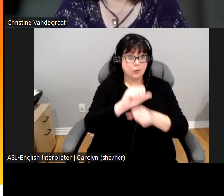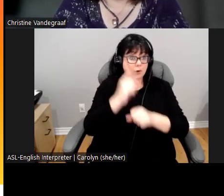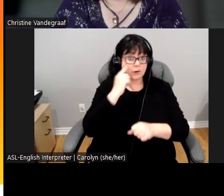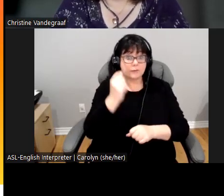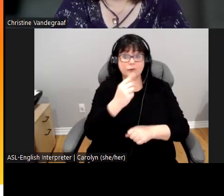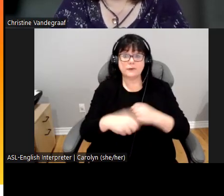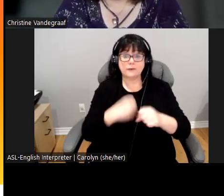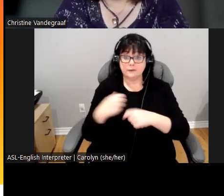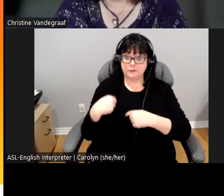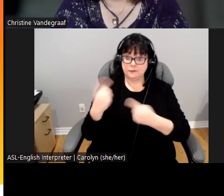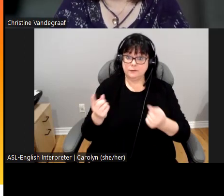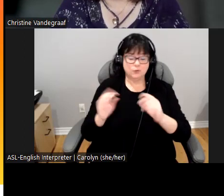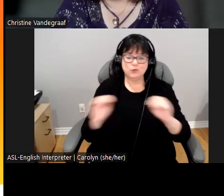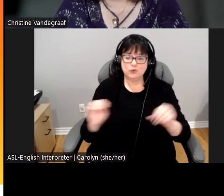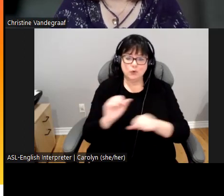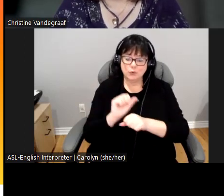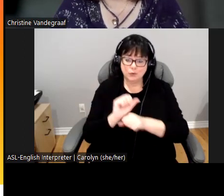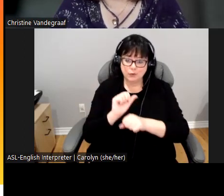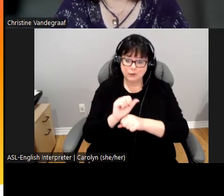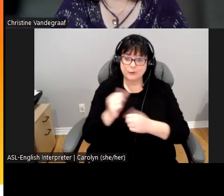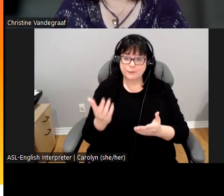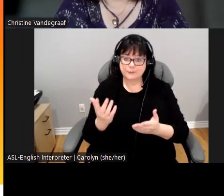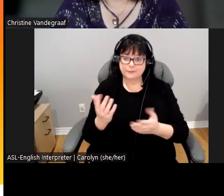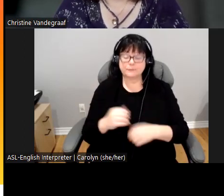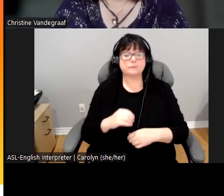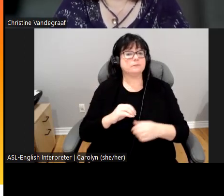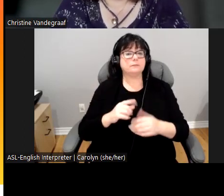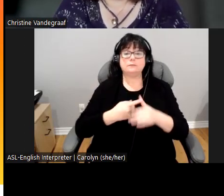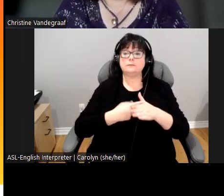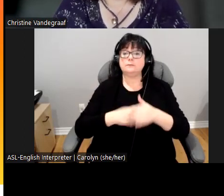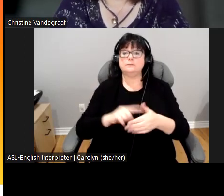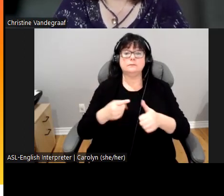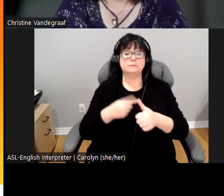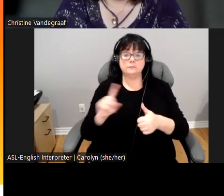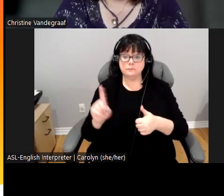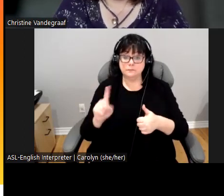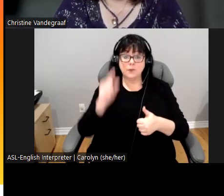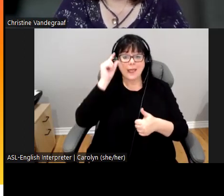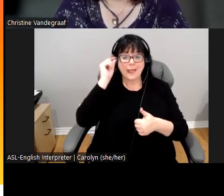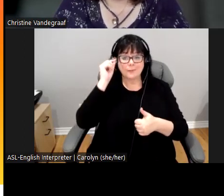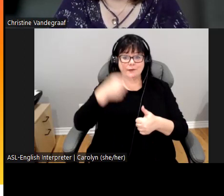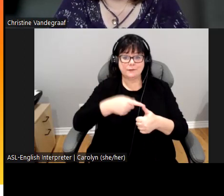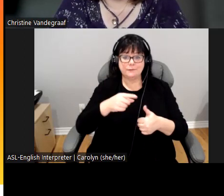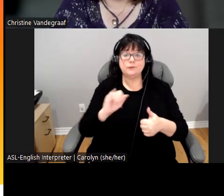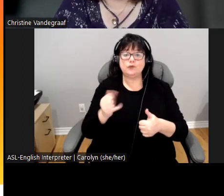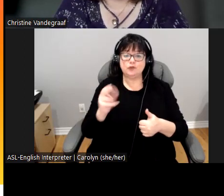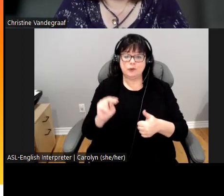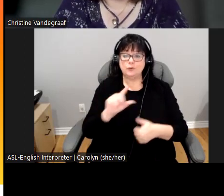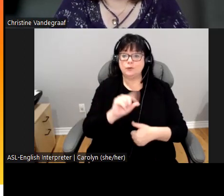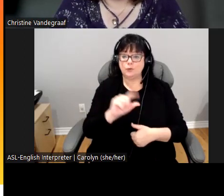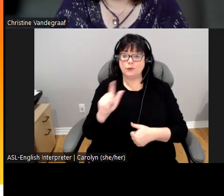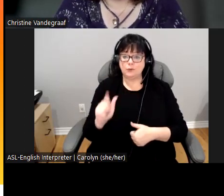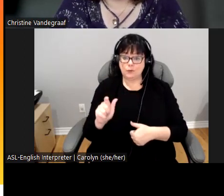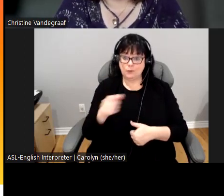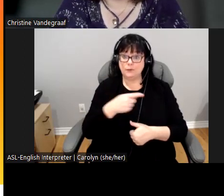areas, Hamilton that went through first in January 2021, and then my second area in Halton that has